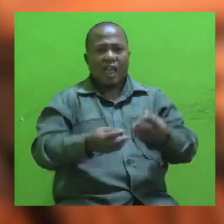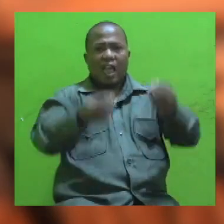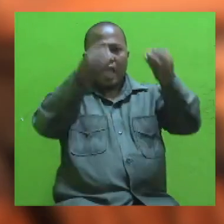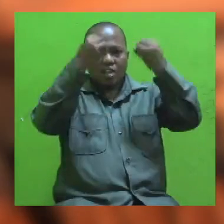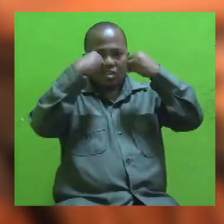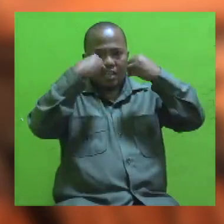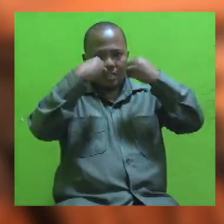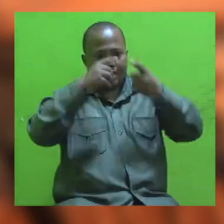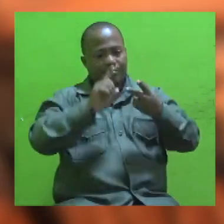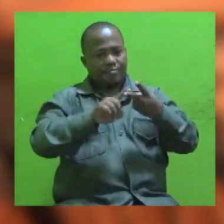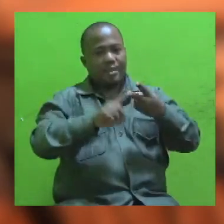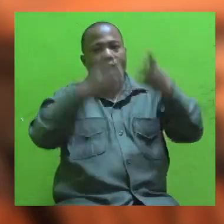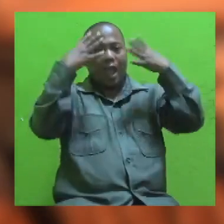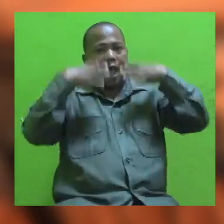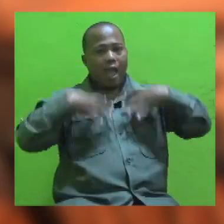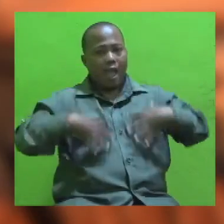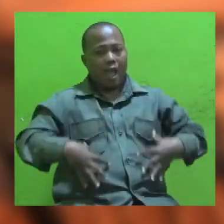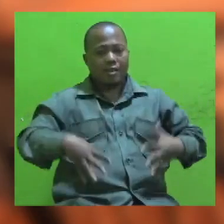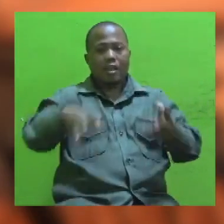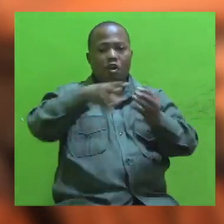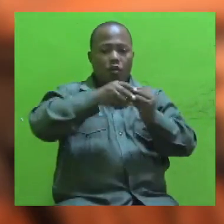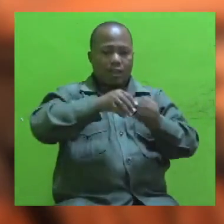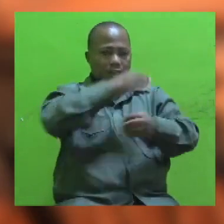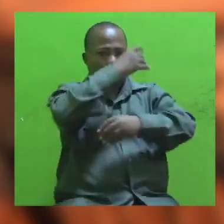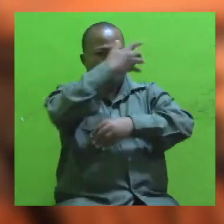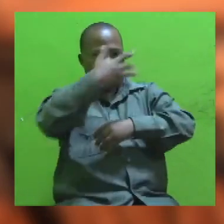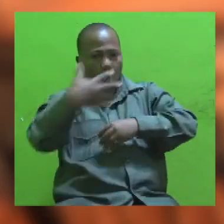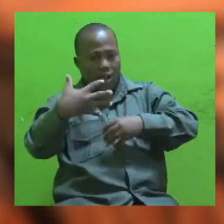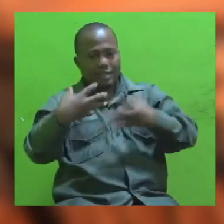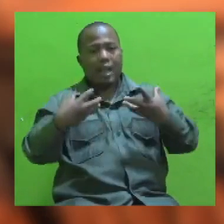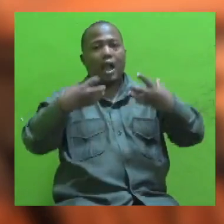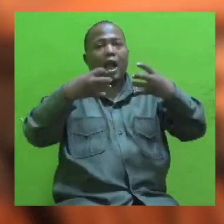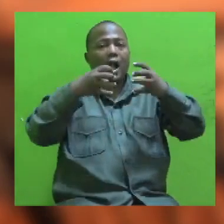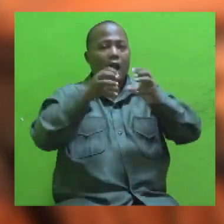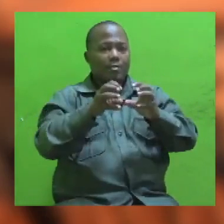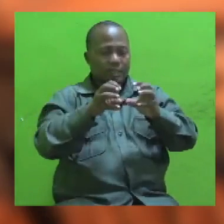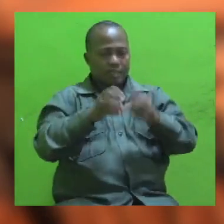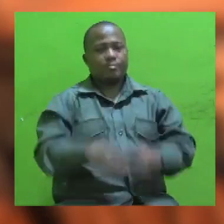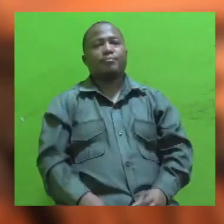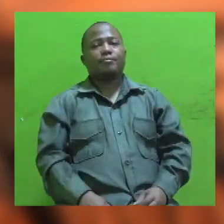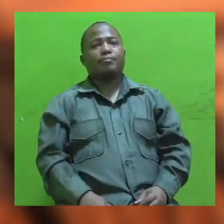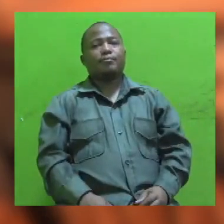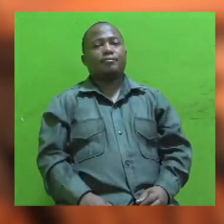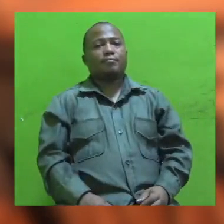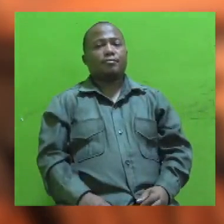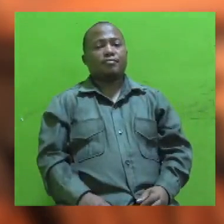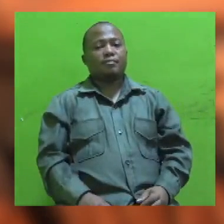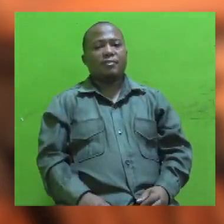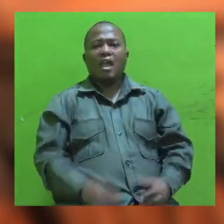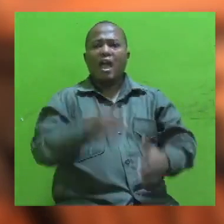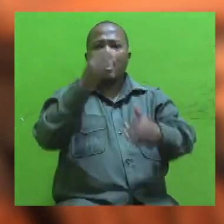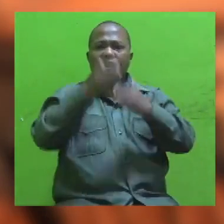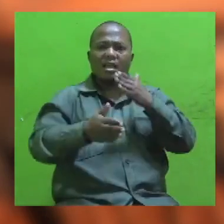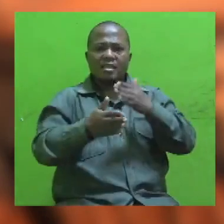called Education, Health and Water Committee. Education, Health and Water Committee. And the rest